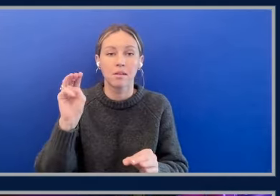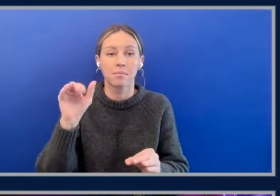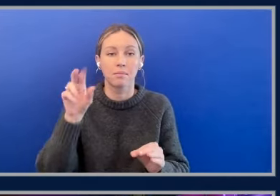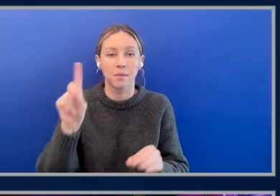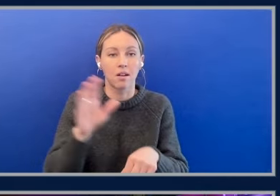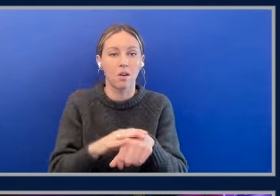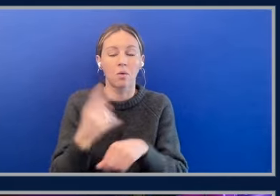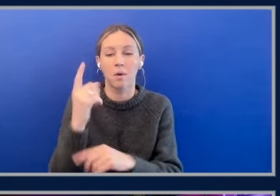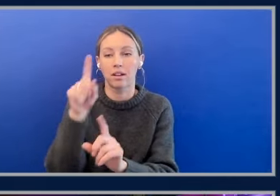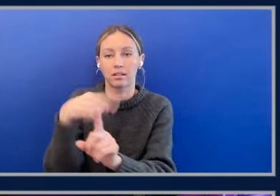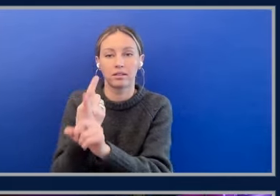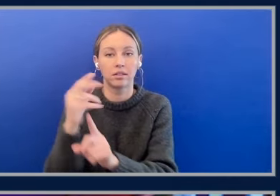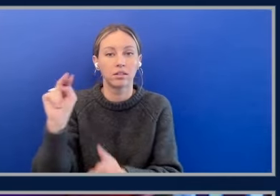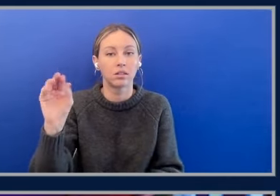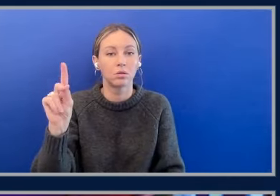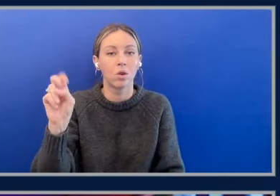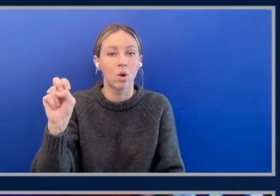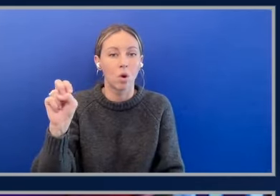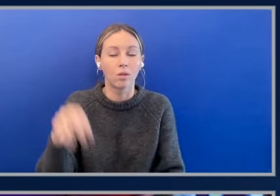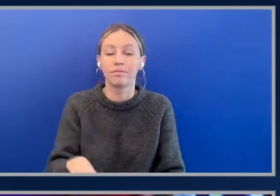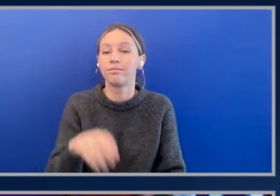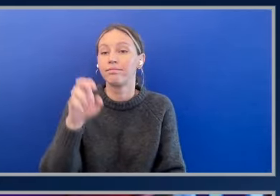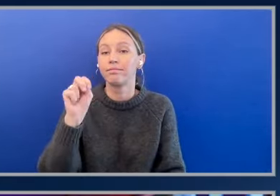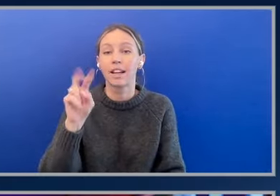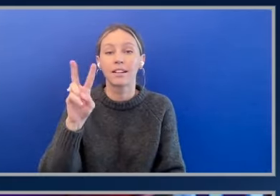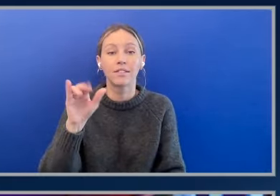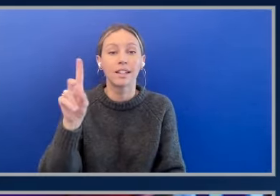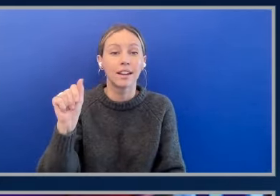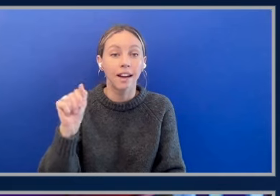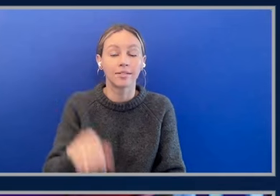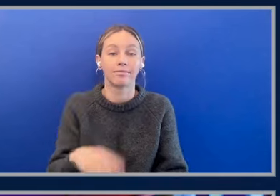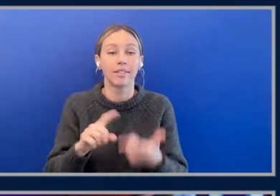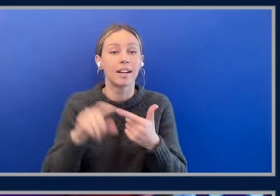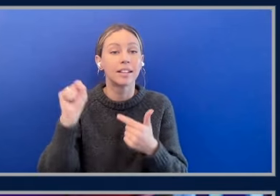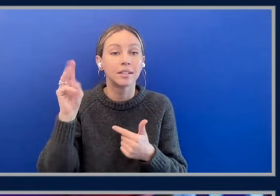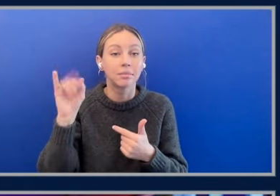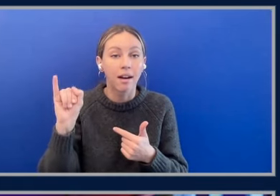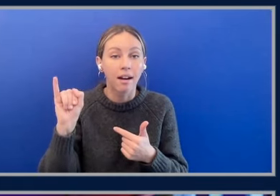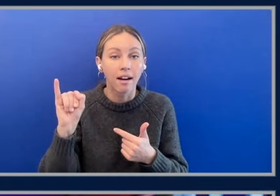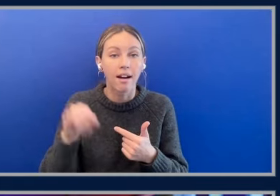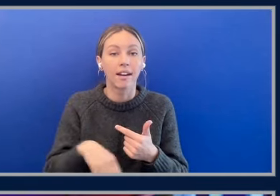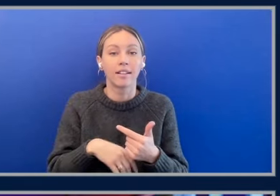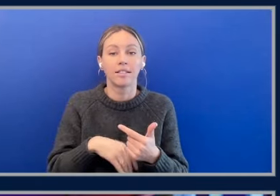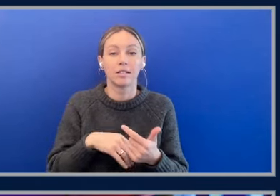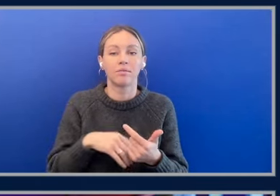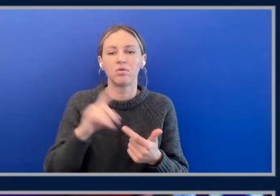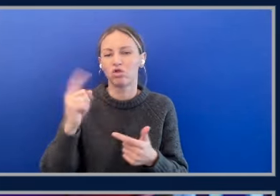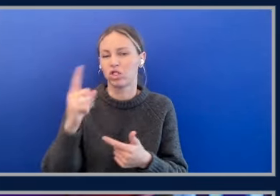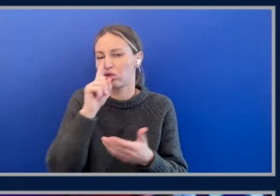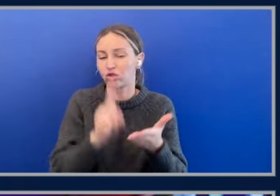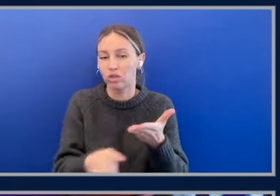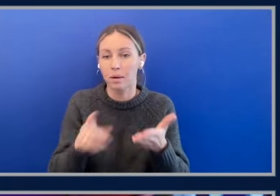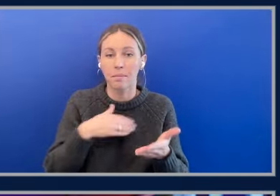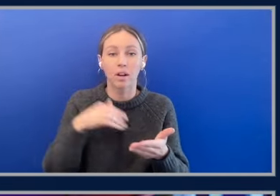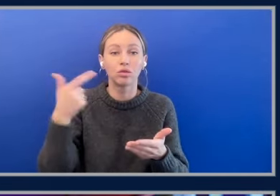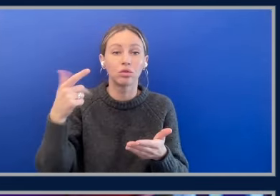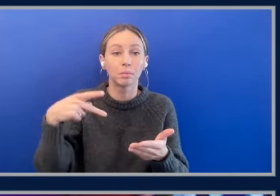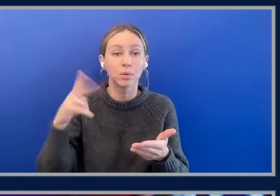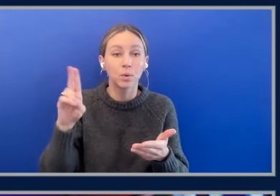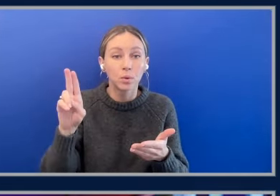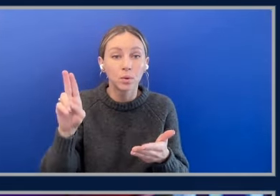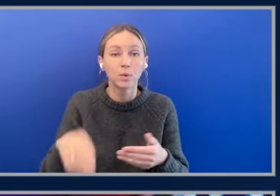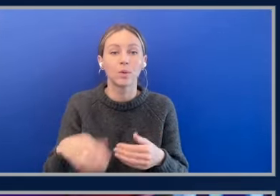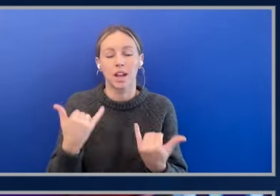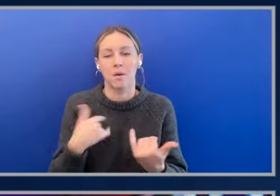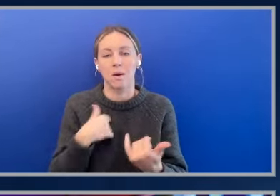node, like NVIDIA, SMI, to check the status of my GPUs, and then here I'm getting the output